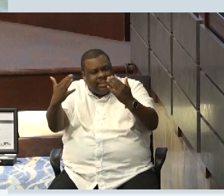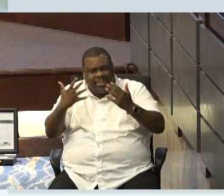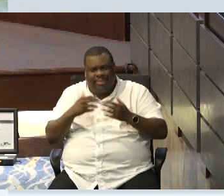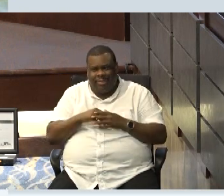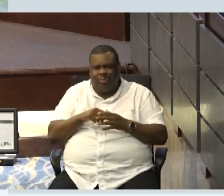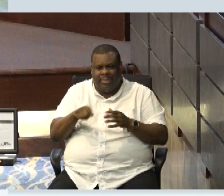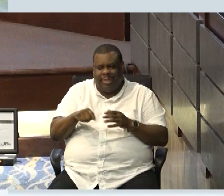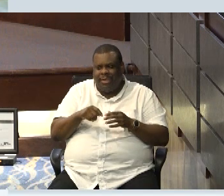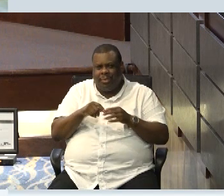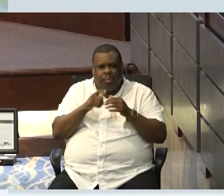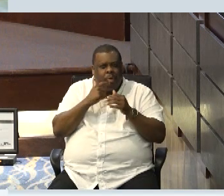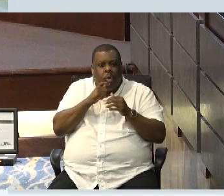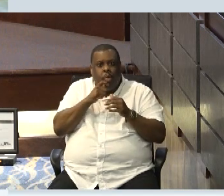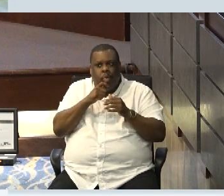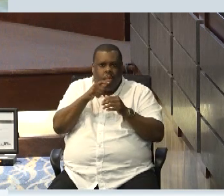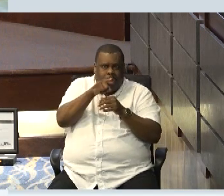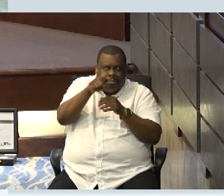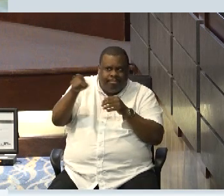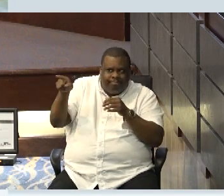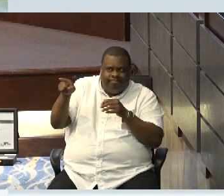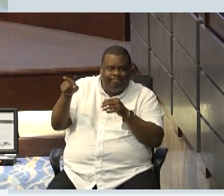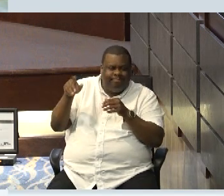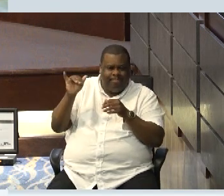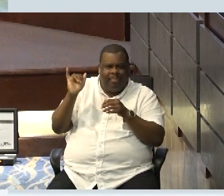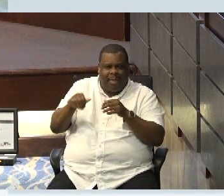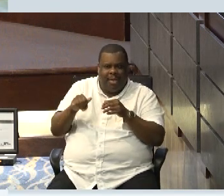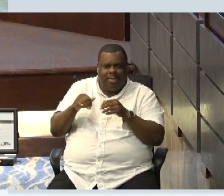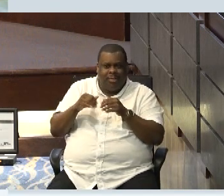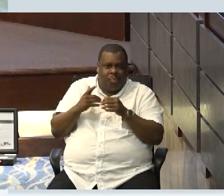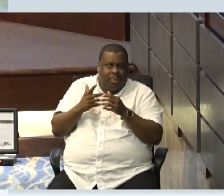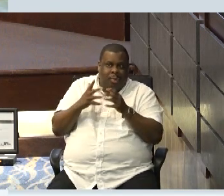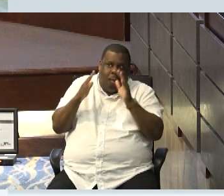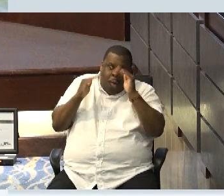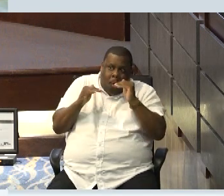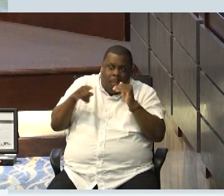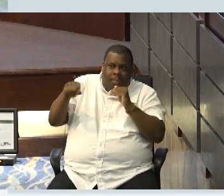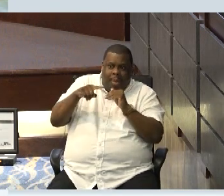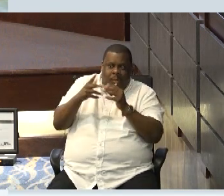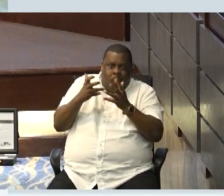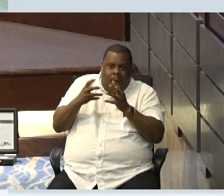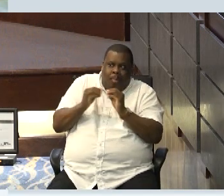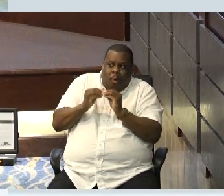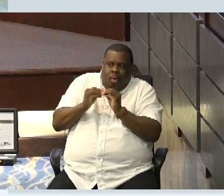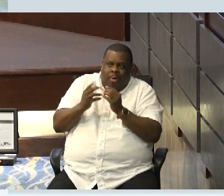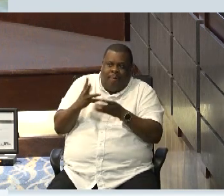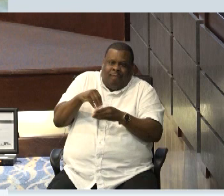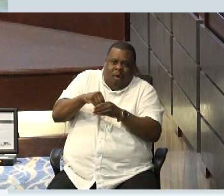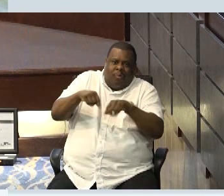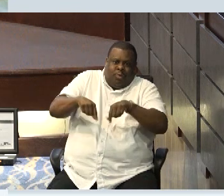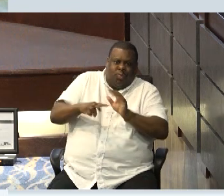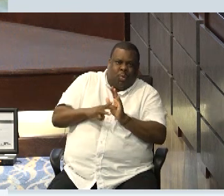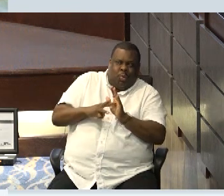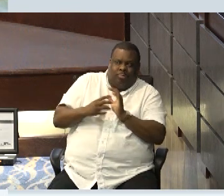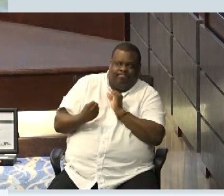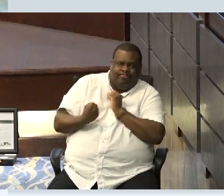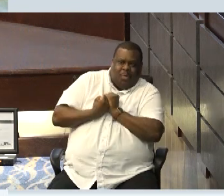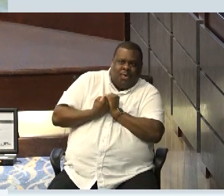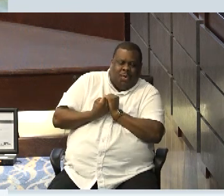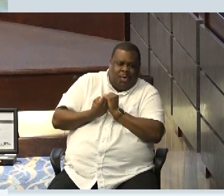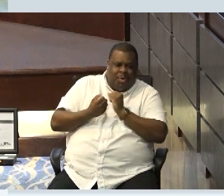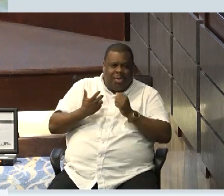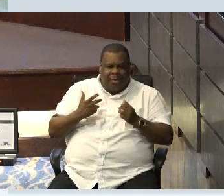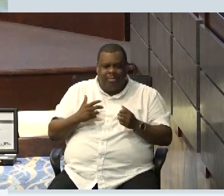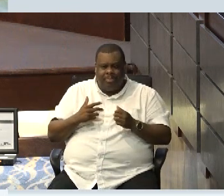who to start with, and we're hoping that that ripple continues to grow and bring us teams that we're not yet familiar with. We have 8 weeks